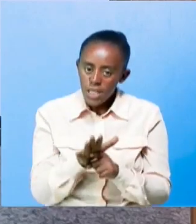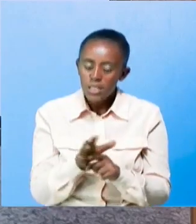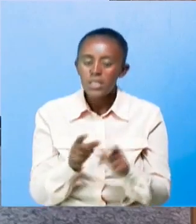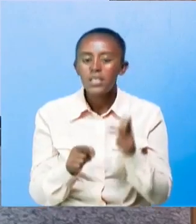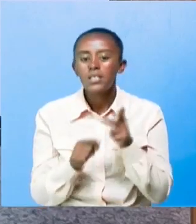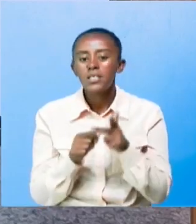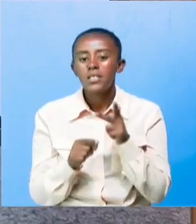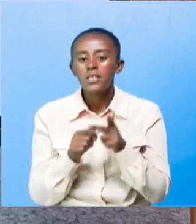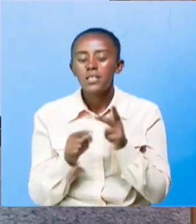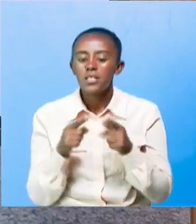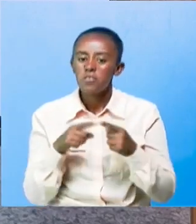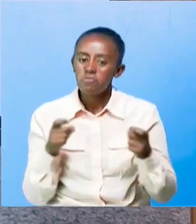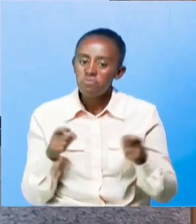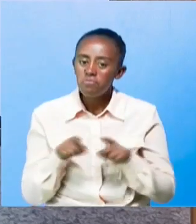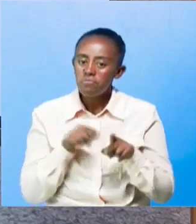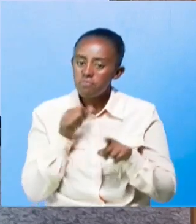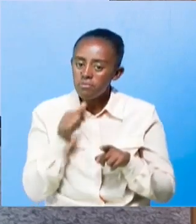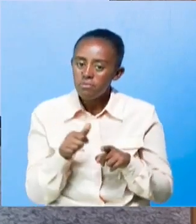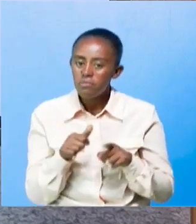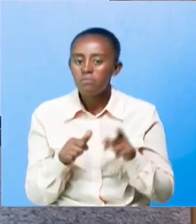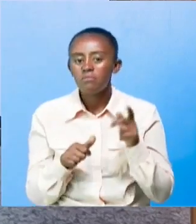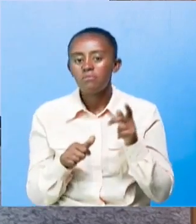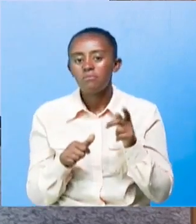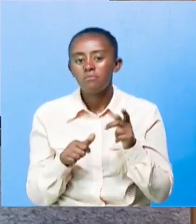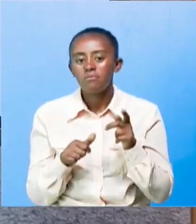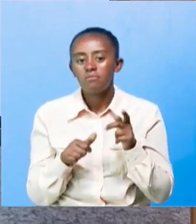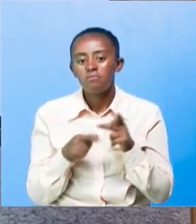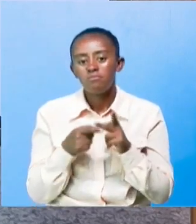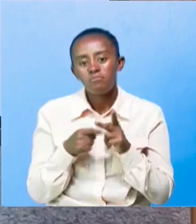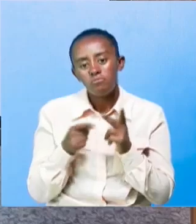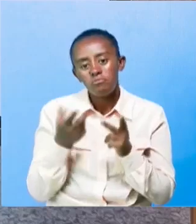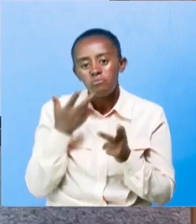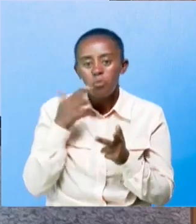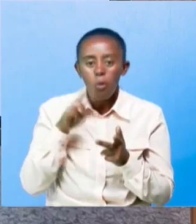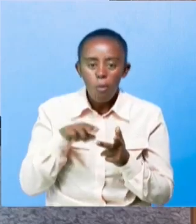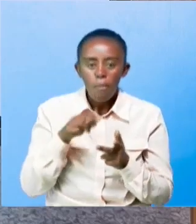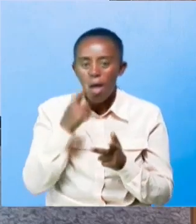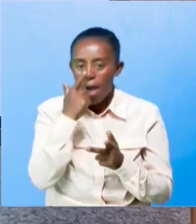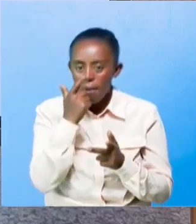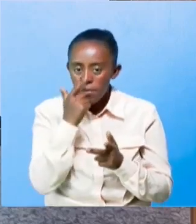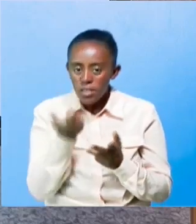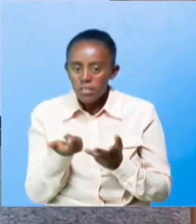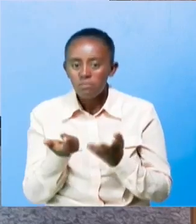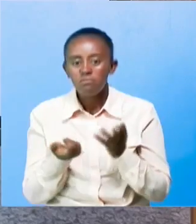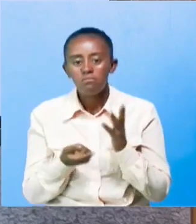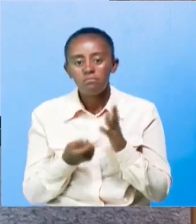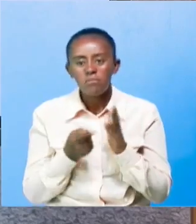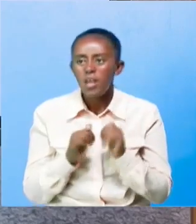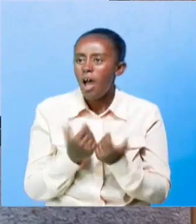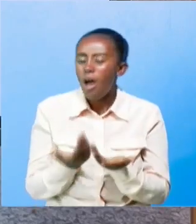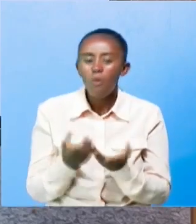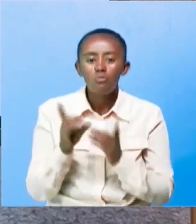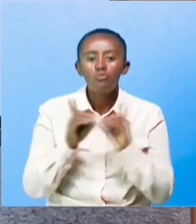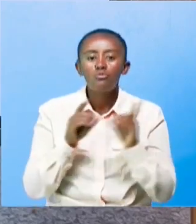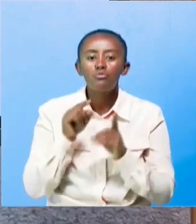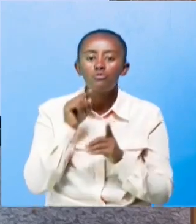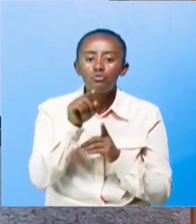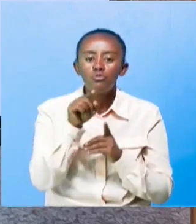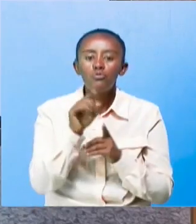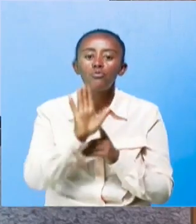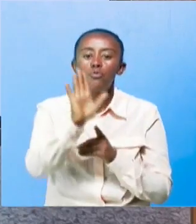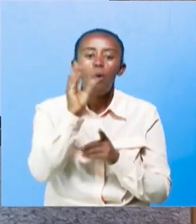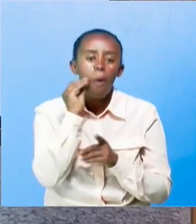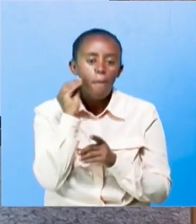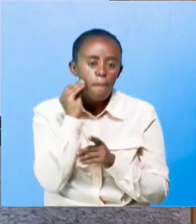about refusals, to talk about commands, habits. So how would you, in your